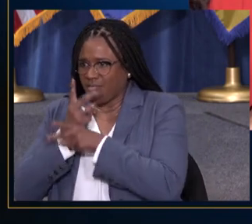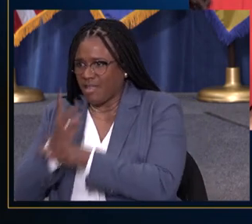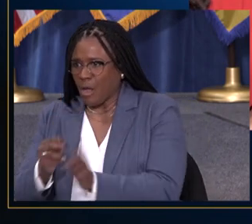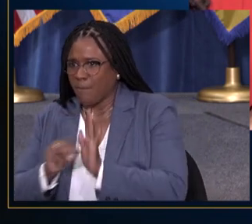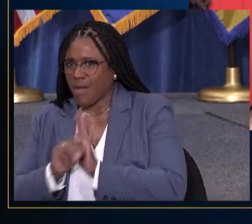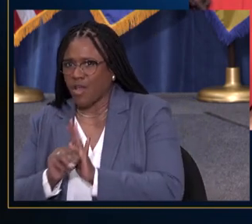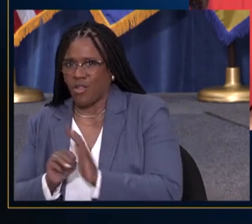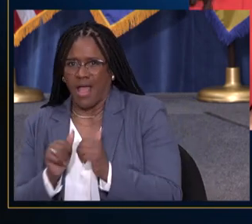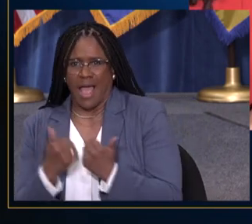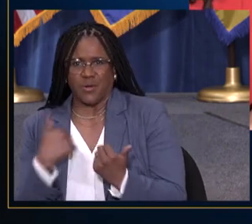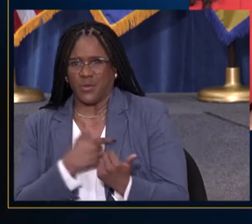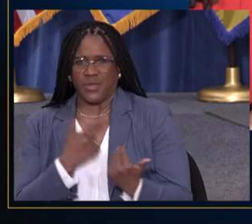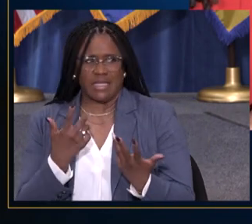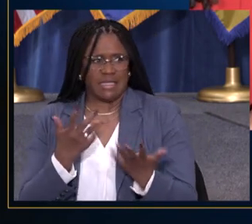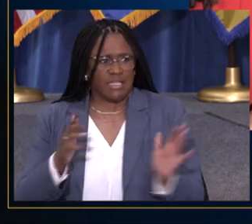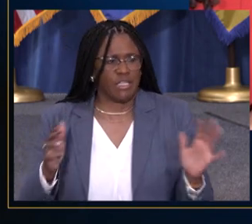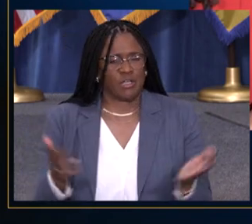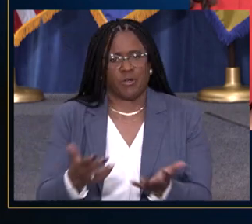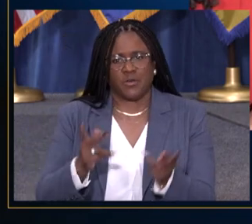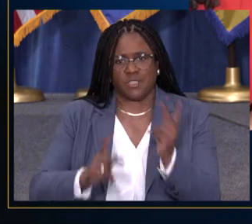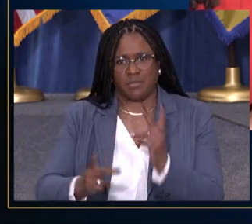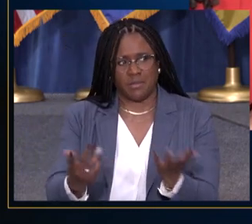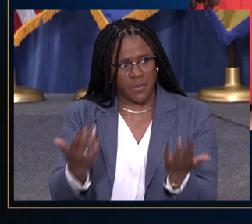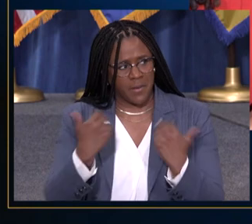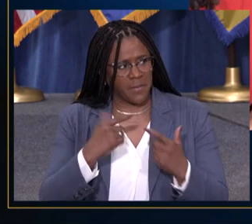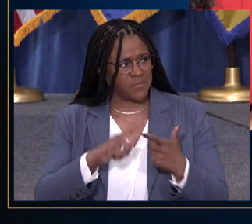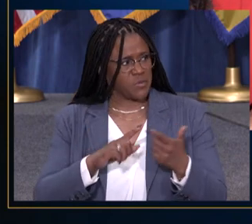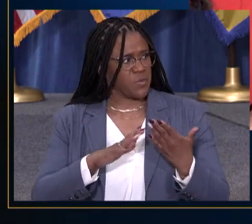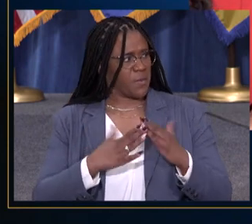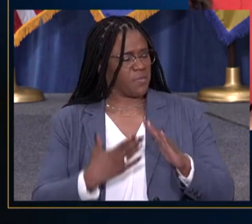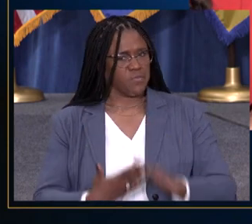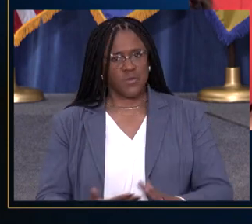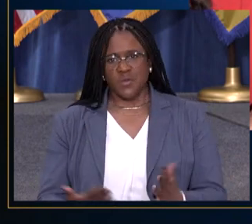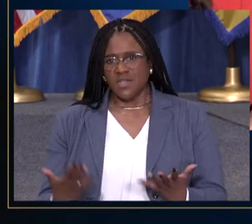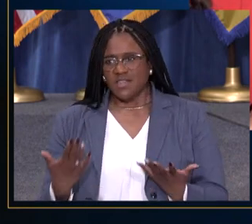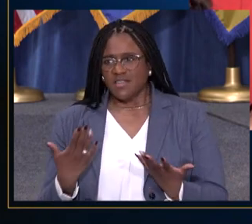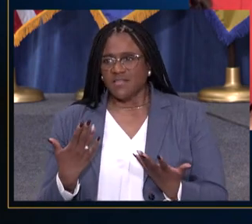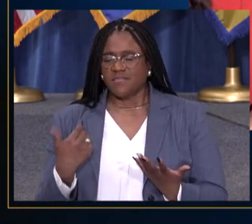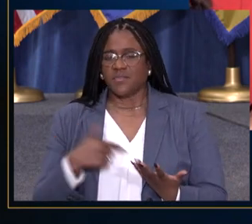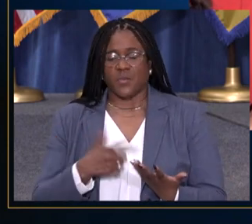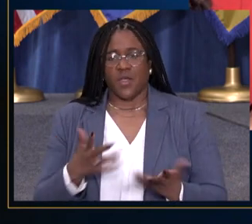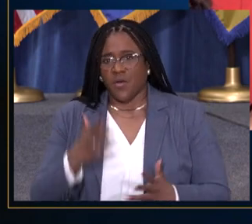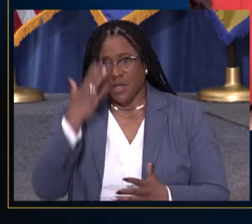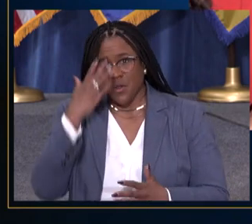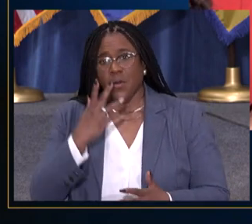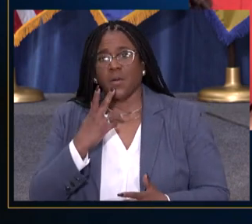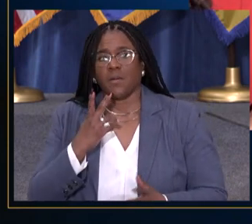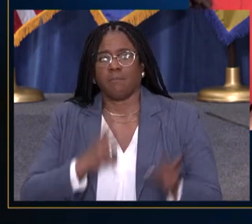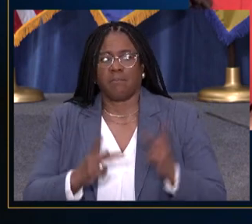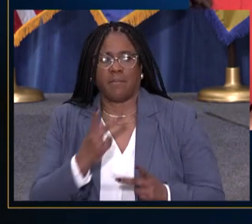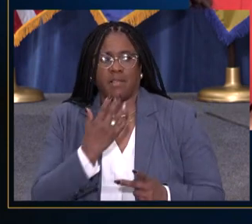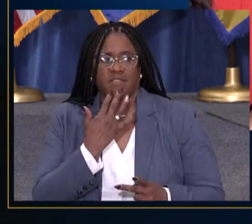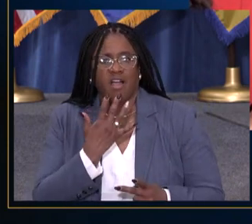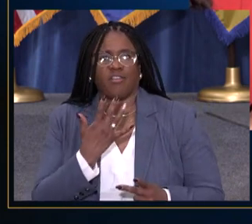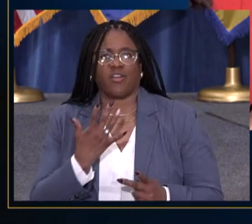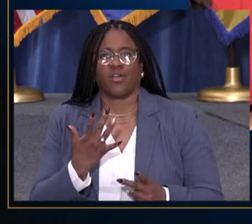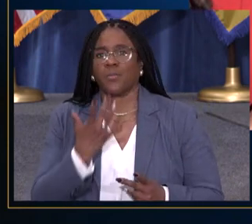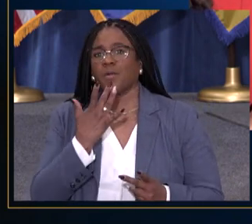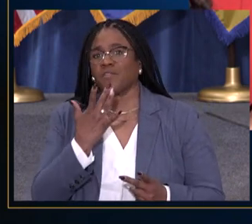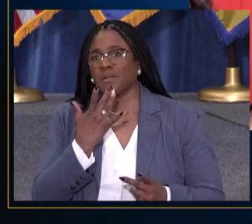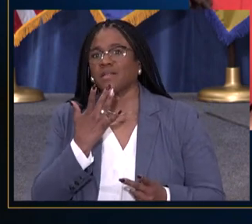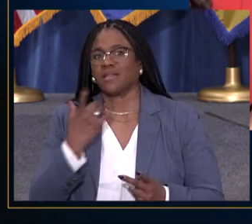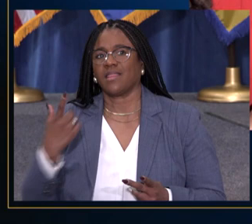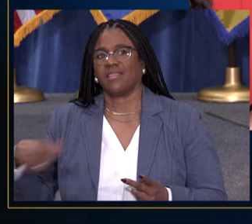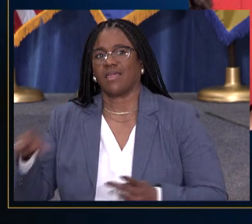ways to encourage people to come to communities. I think we know that people of color preferentially practice